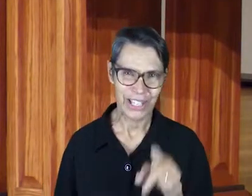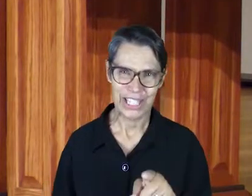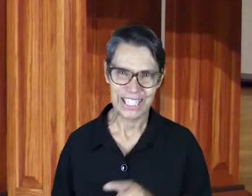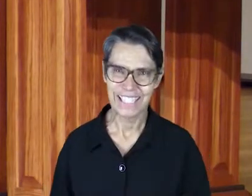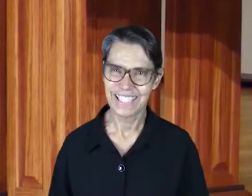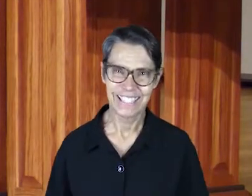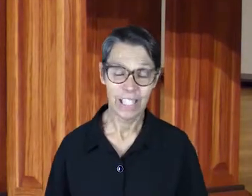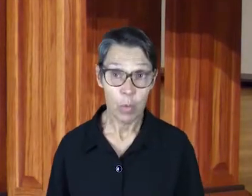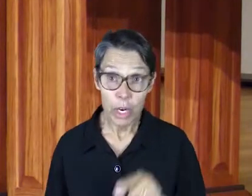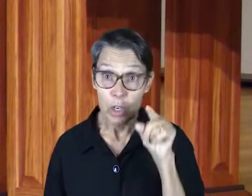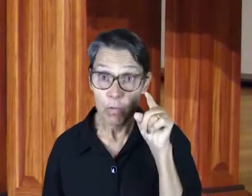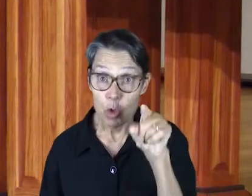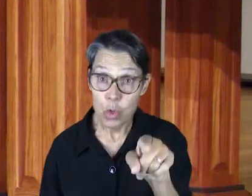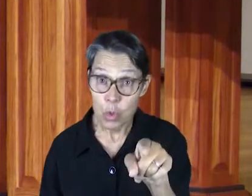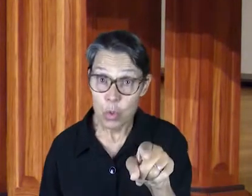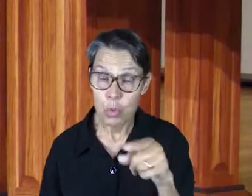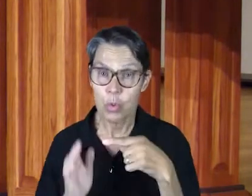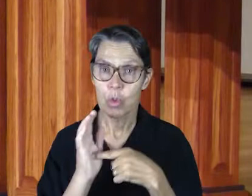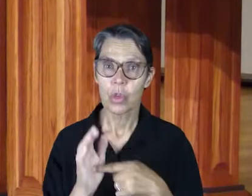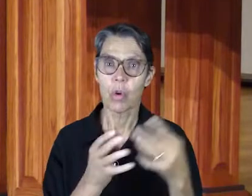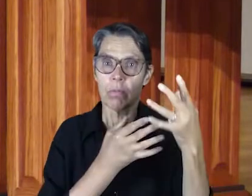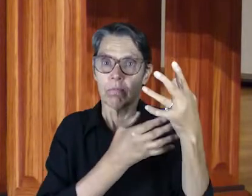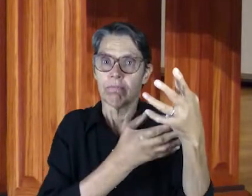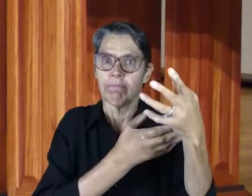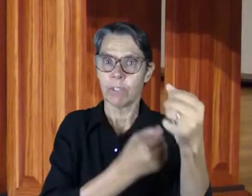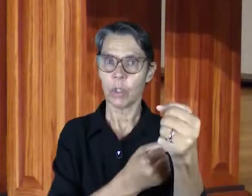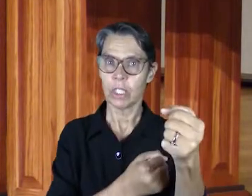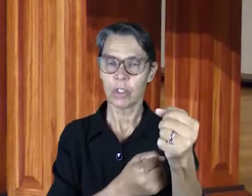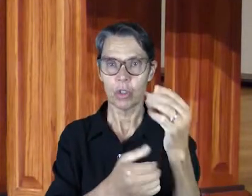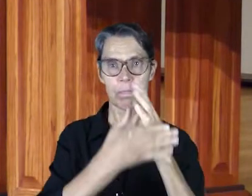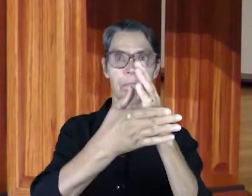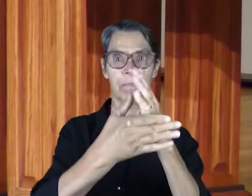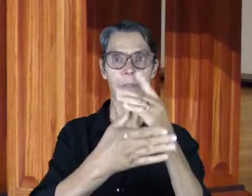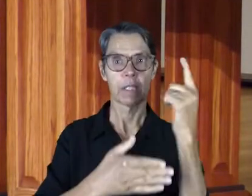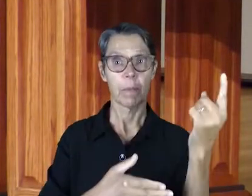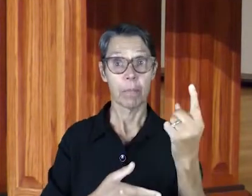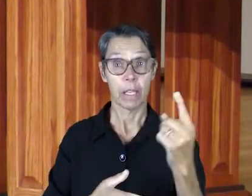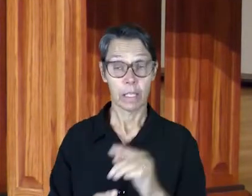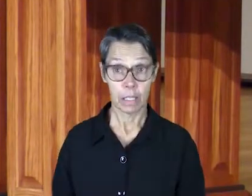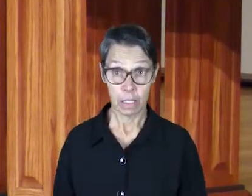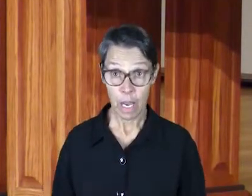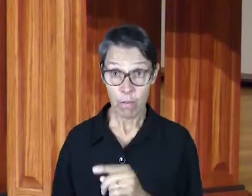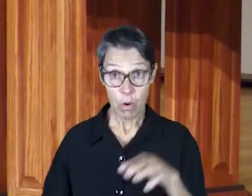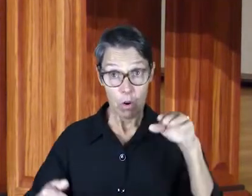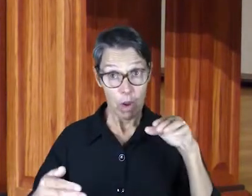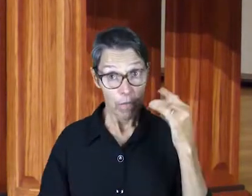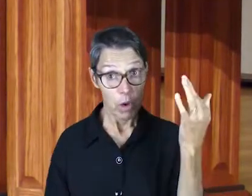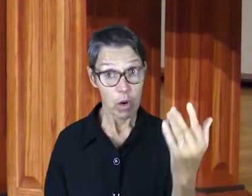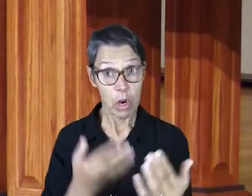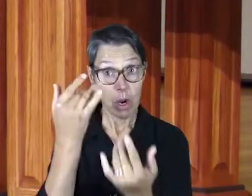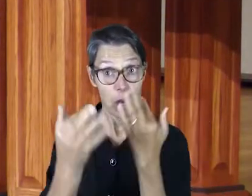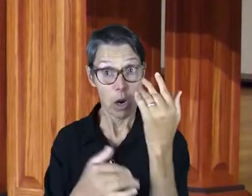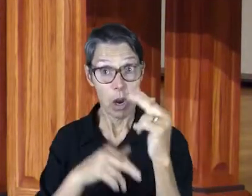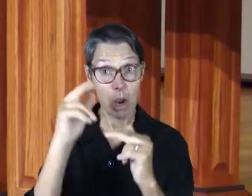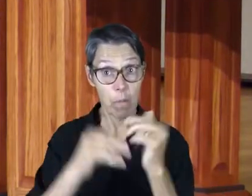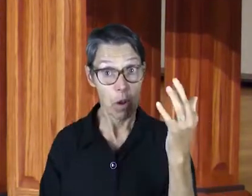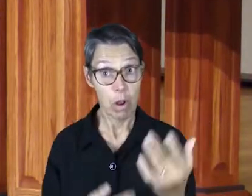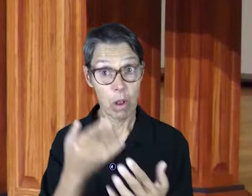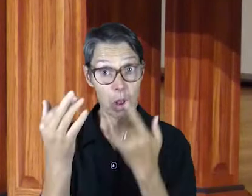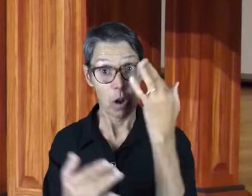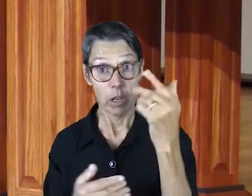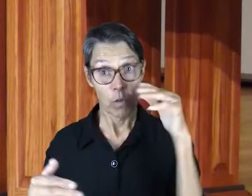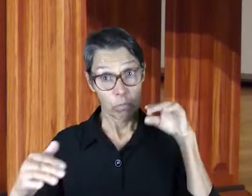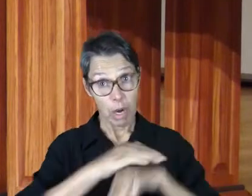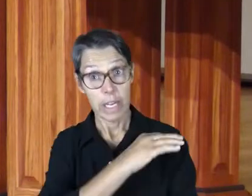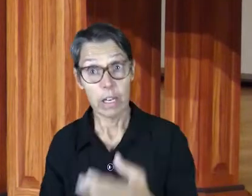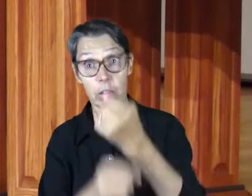an act of great courage? And if you've run into a burning building to save someone, then God bless you. But